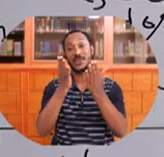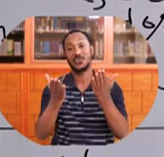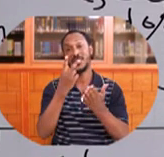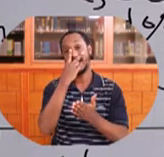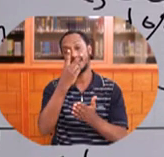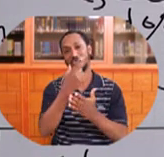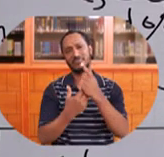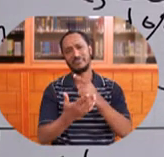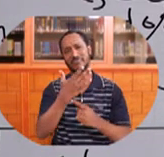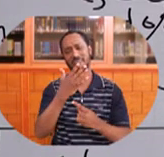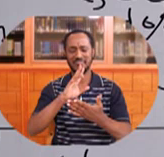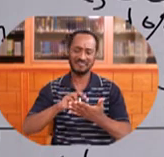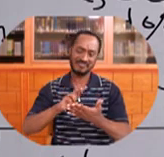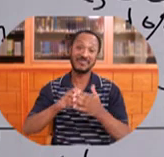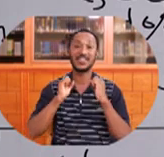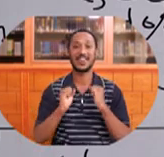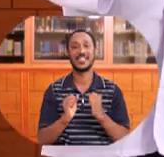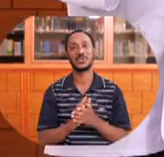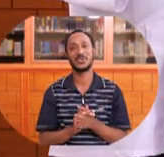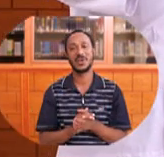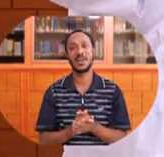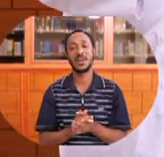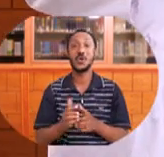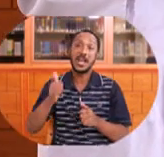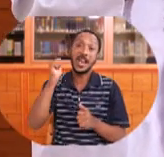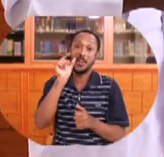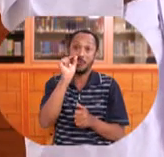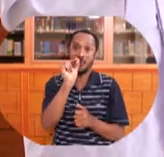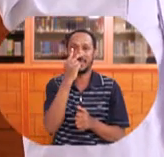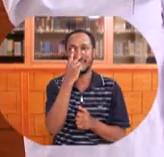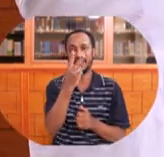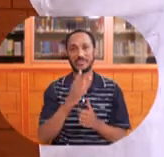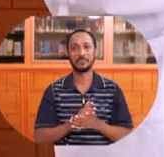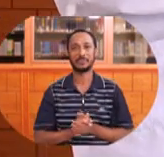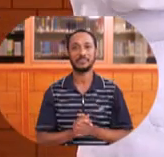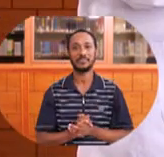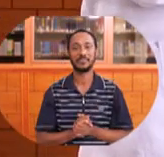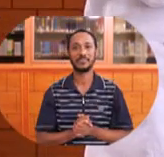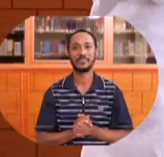Okay? To go to the next point,